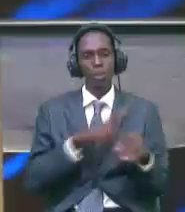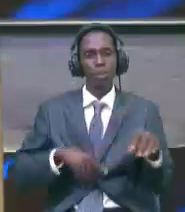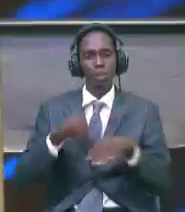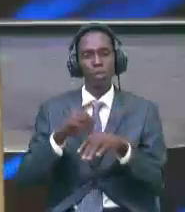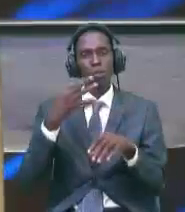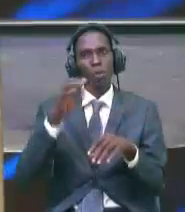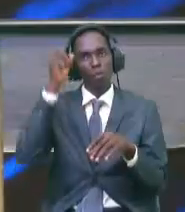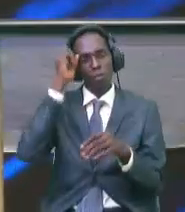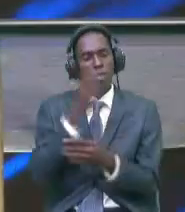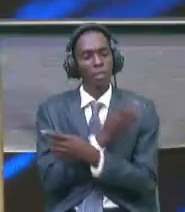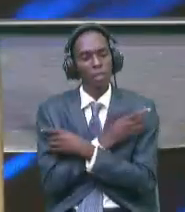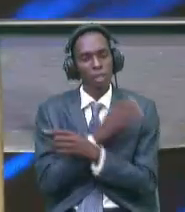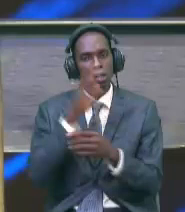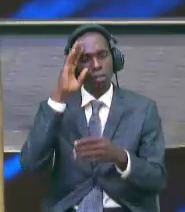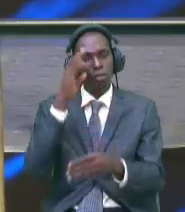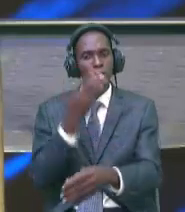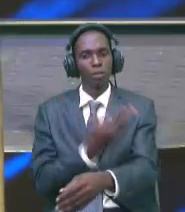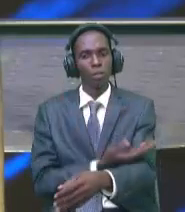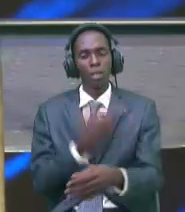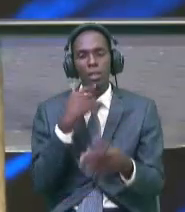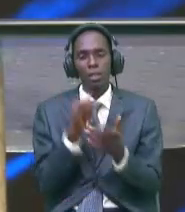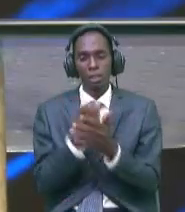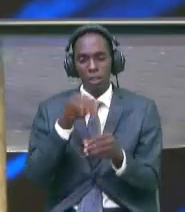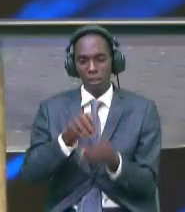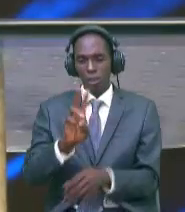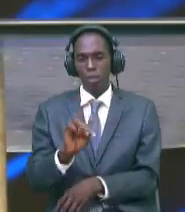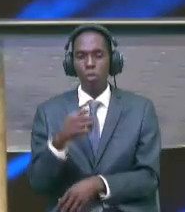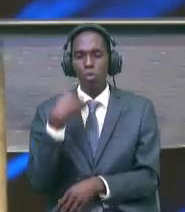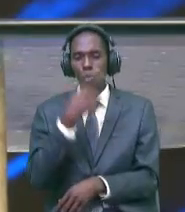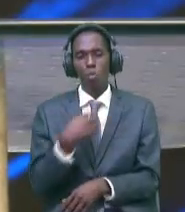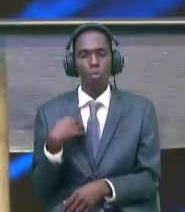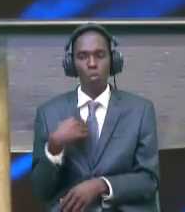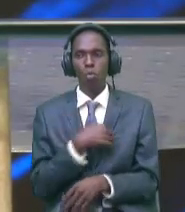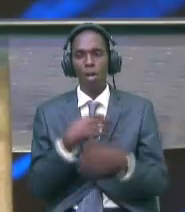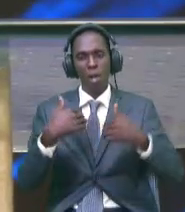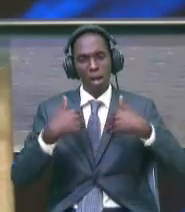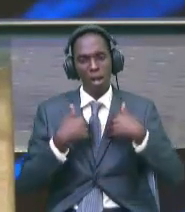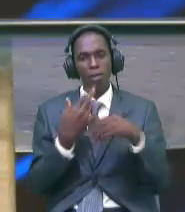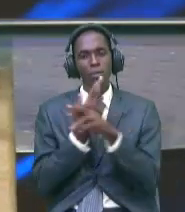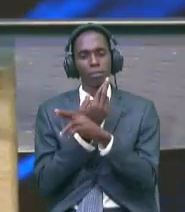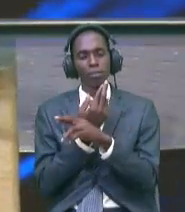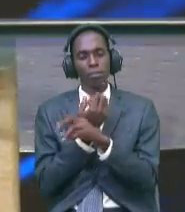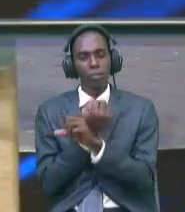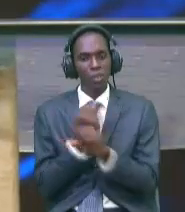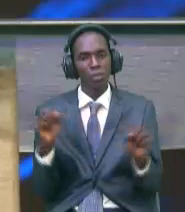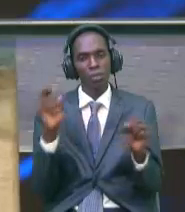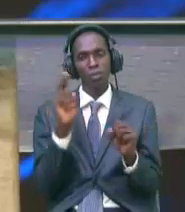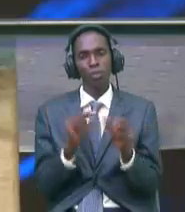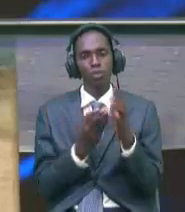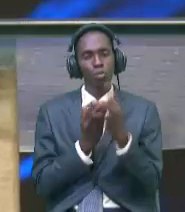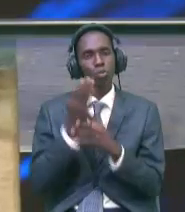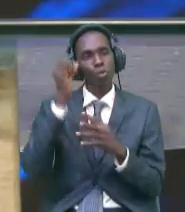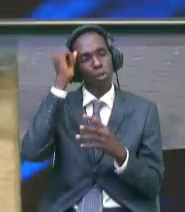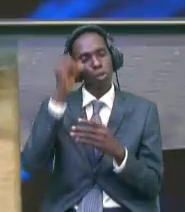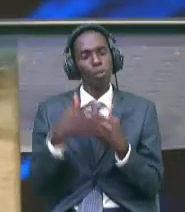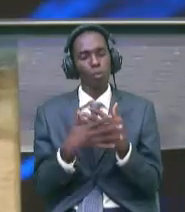it says, in whom we have redemption through his blood. The saints are conscious of the